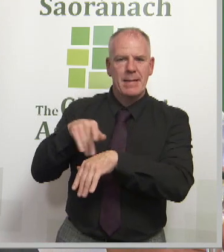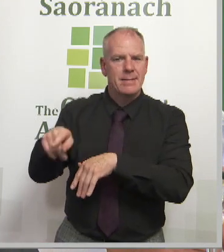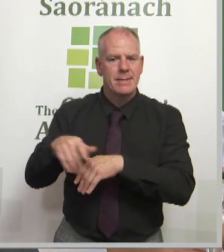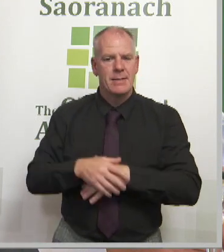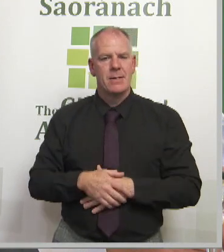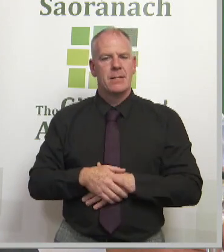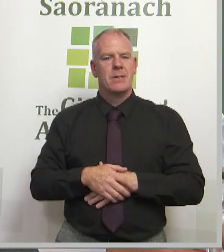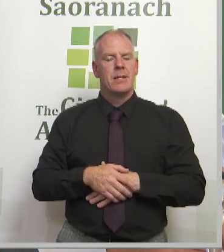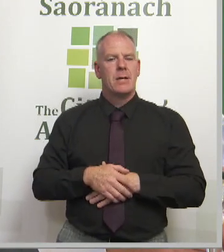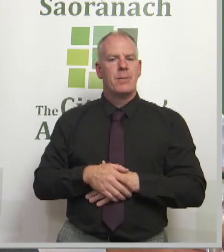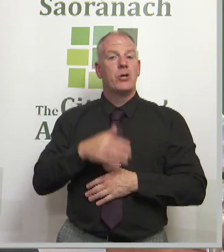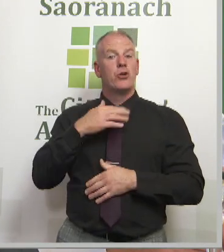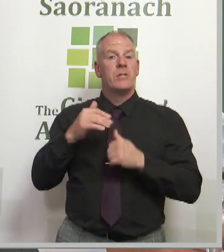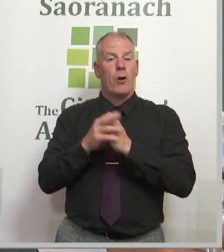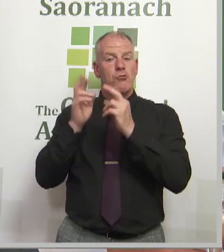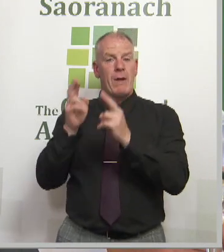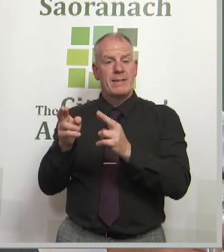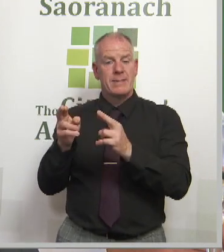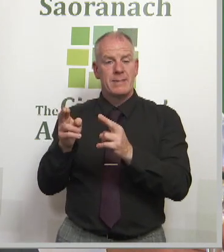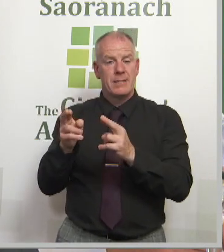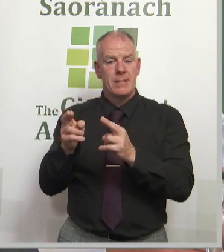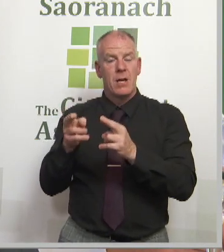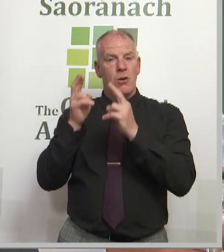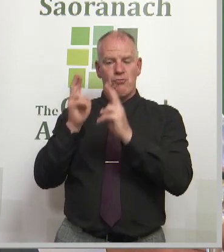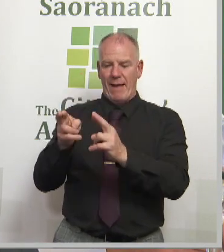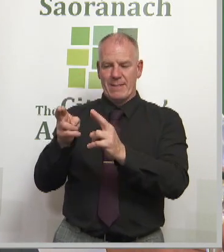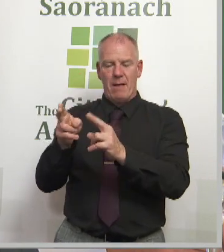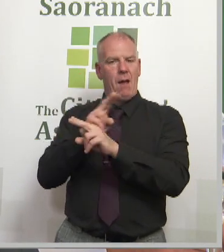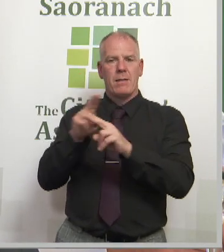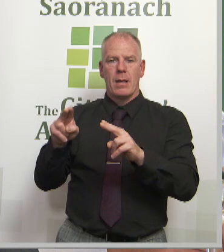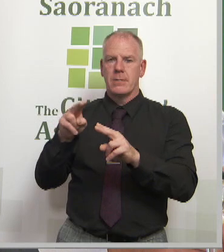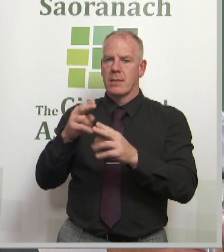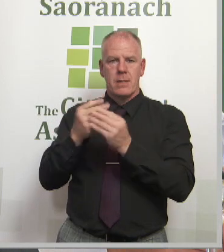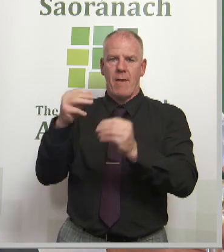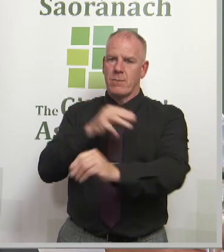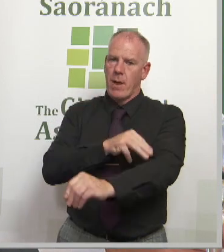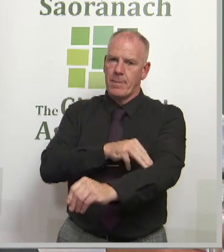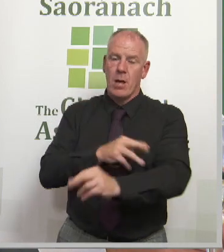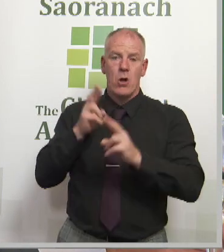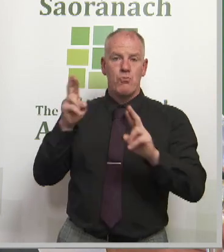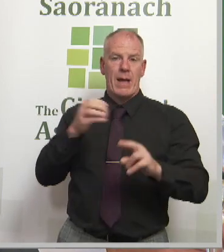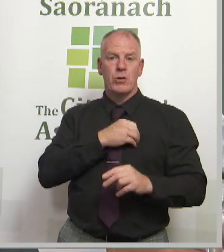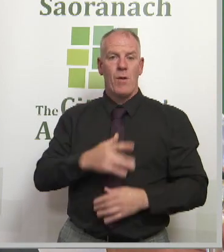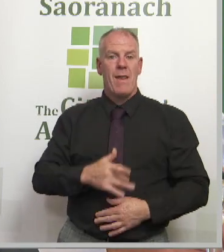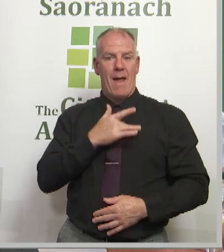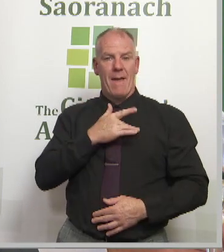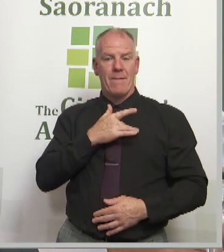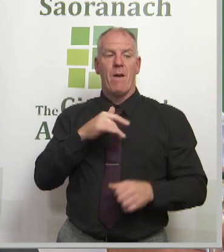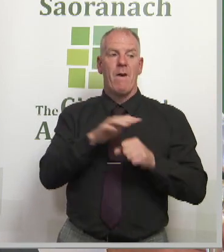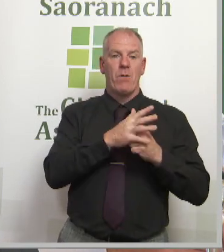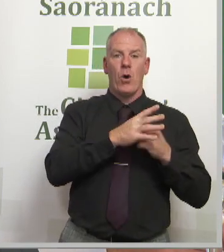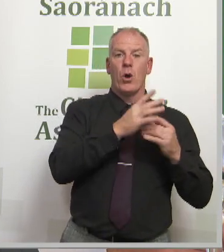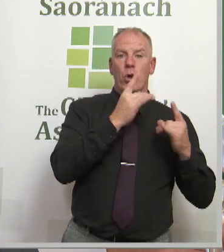for rights more generally, I was saying this with one table as I was wandering around, rights are not absolute usually. So the right to life is usually considered absolute for